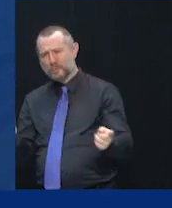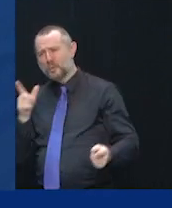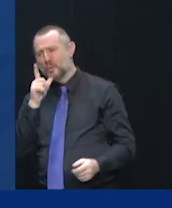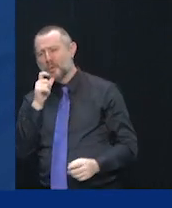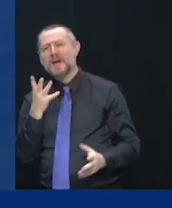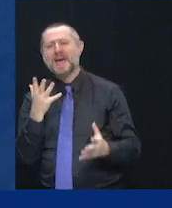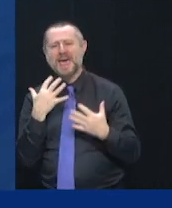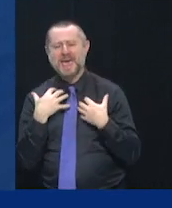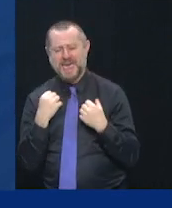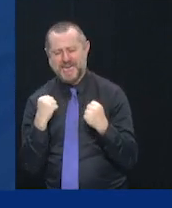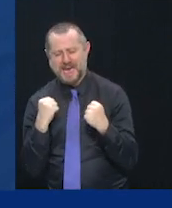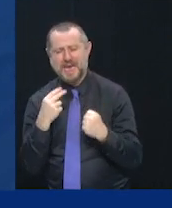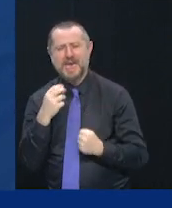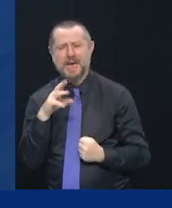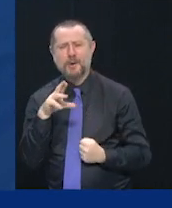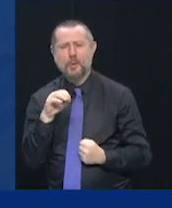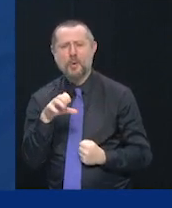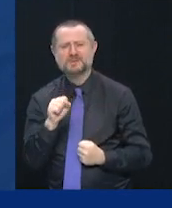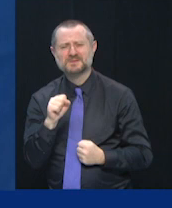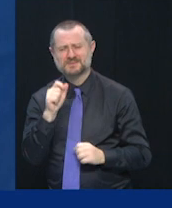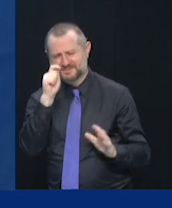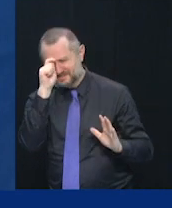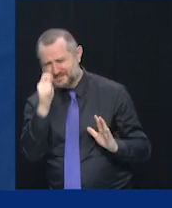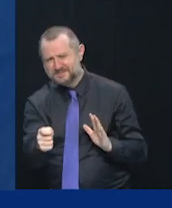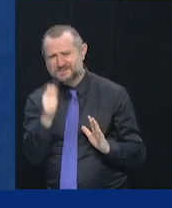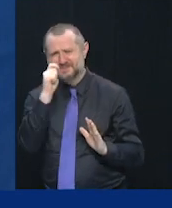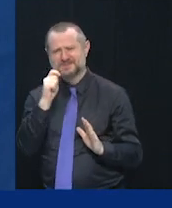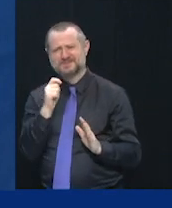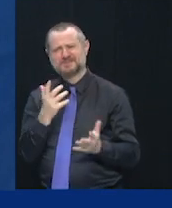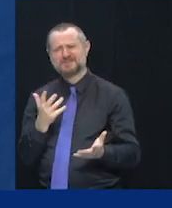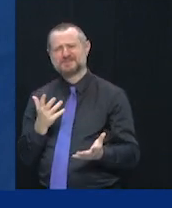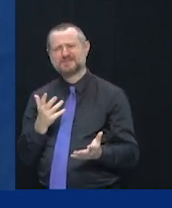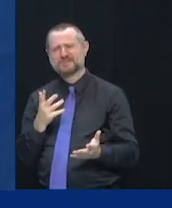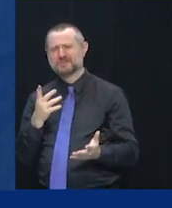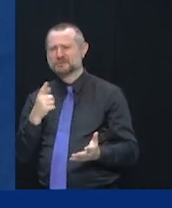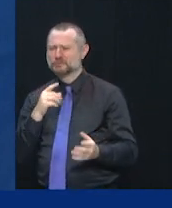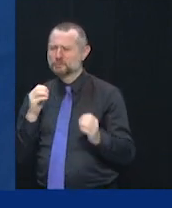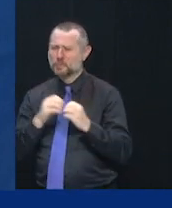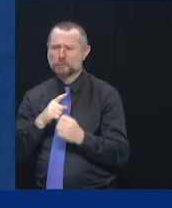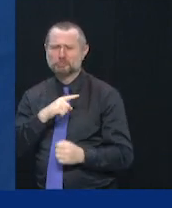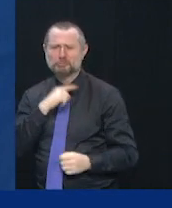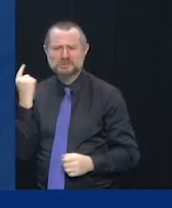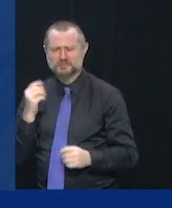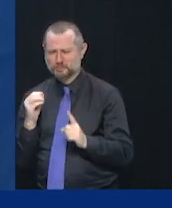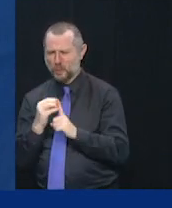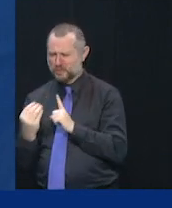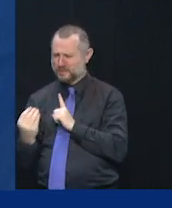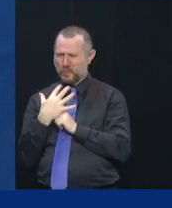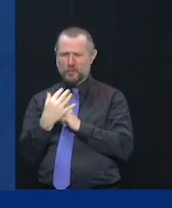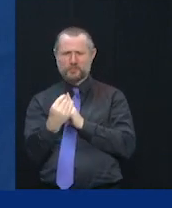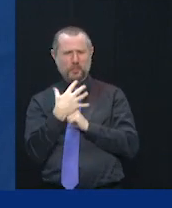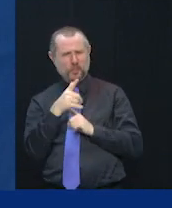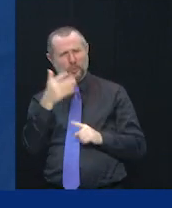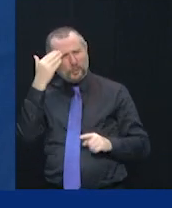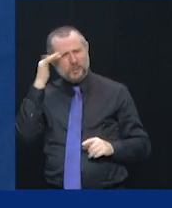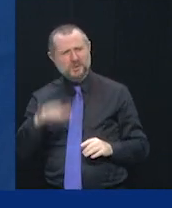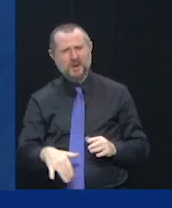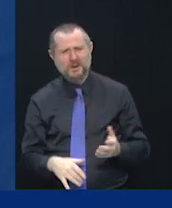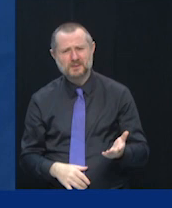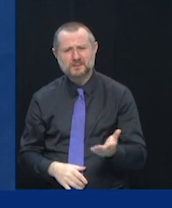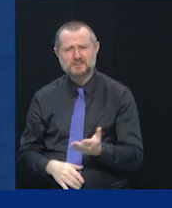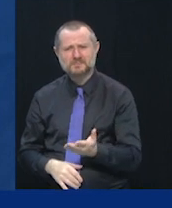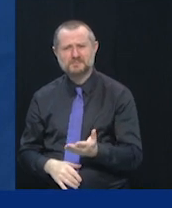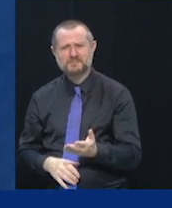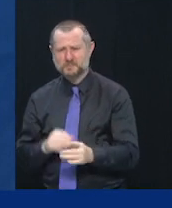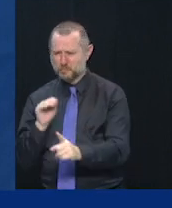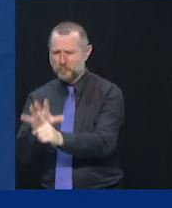says that. They are more exposed to the COVID vaccine than anyone else. Everybody knows that. And if they ever